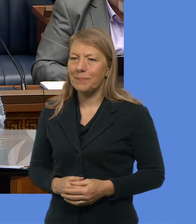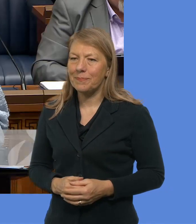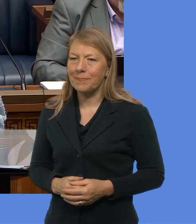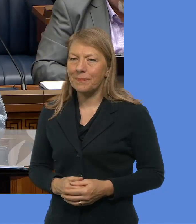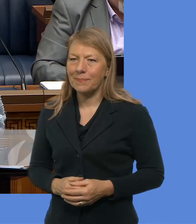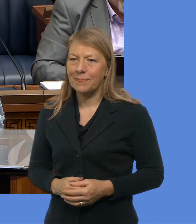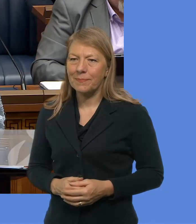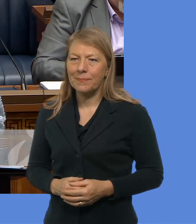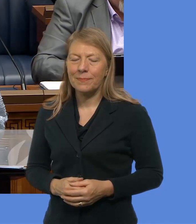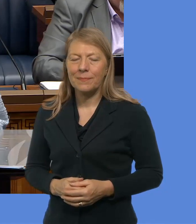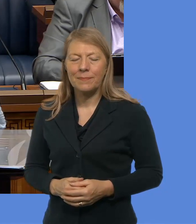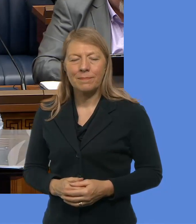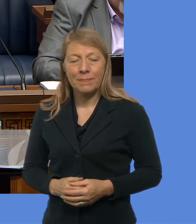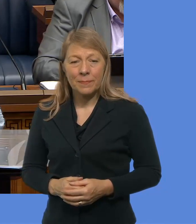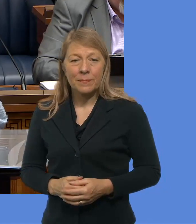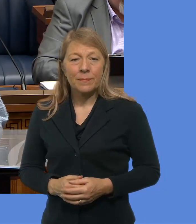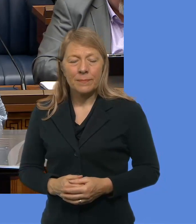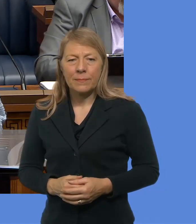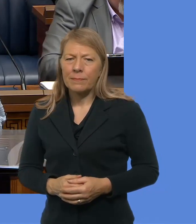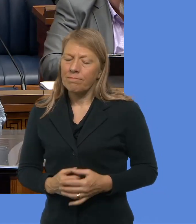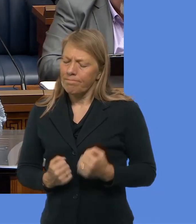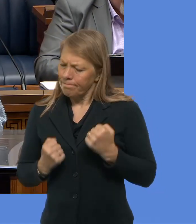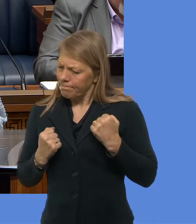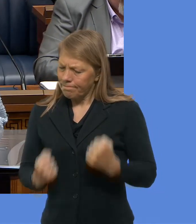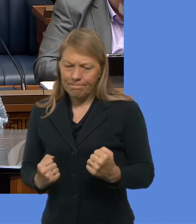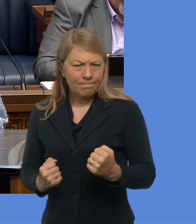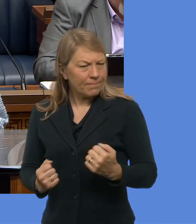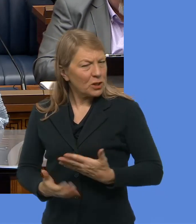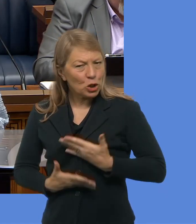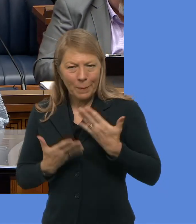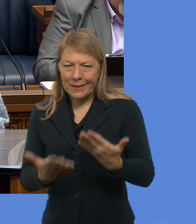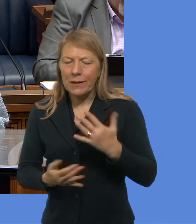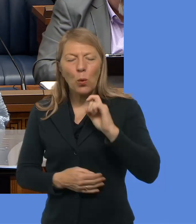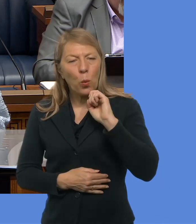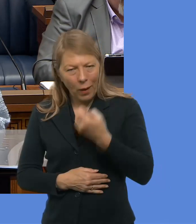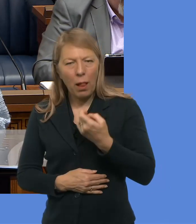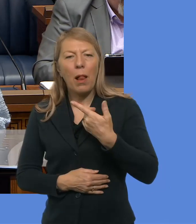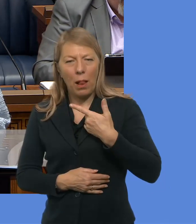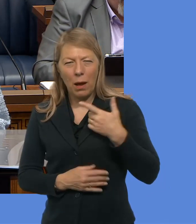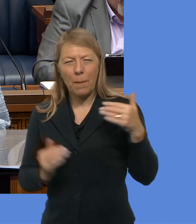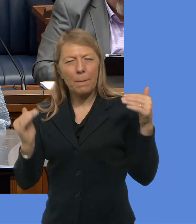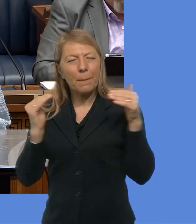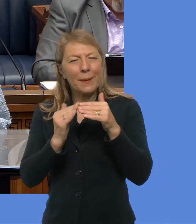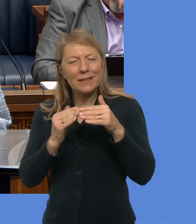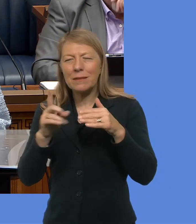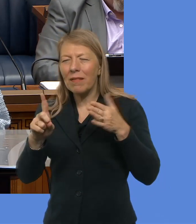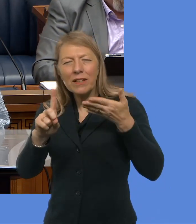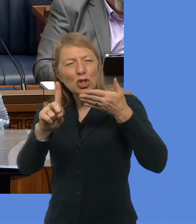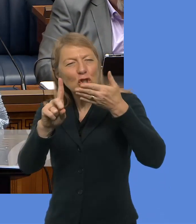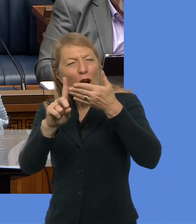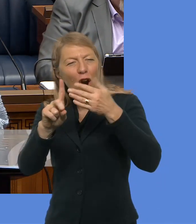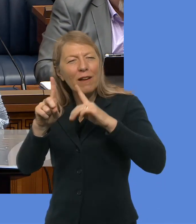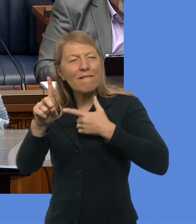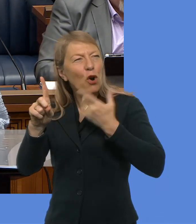I am committed to doing all that I can to contribute to meeting the emissions targets in the Climate Change Act. My department plays a